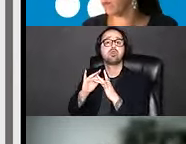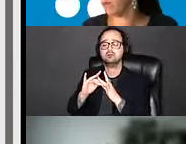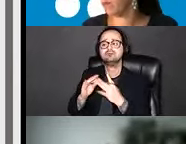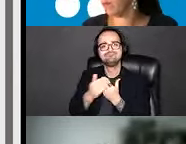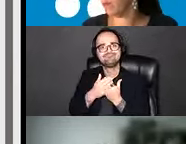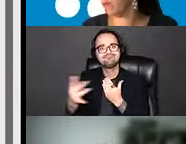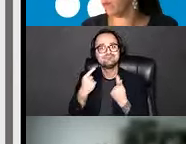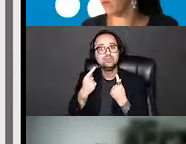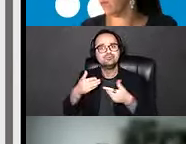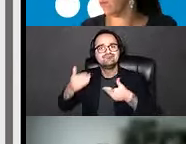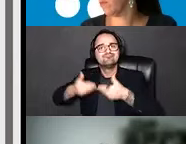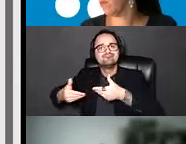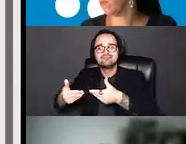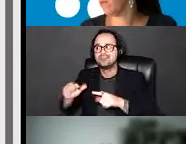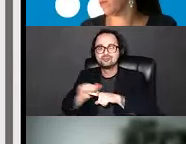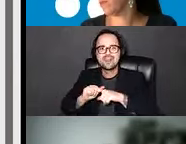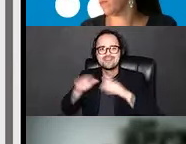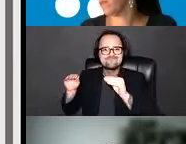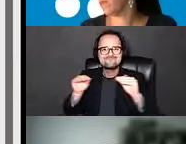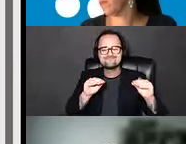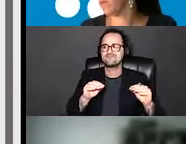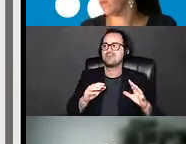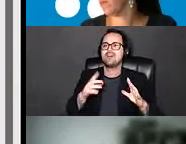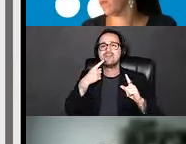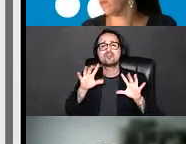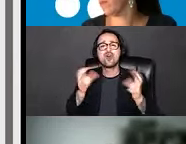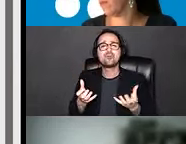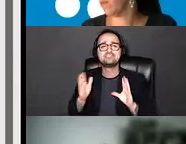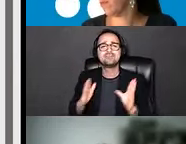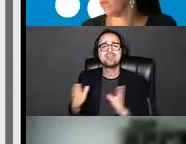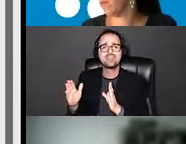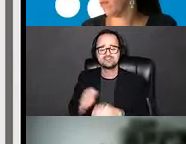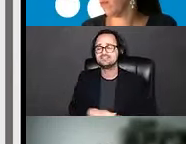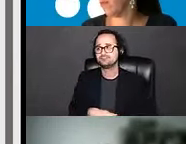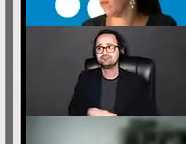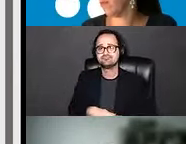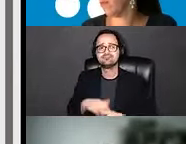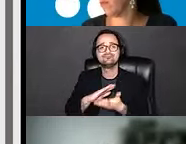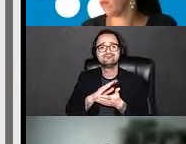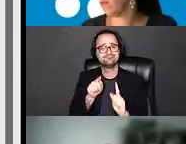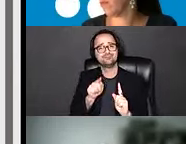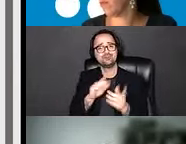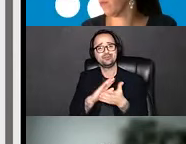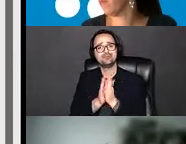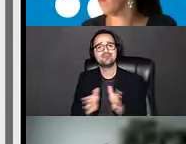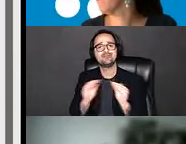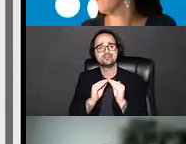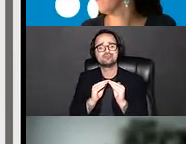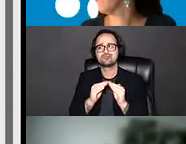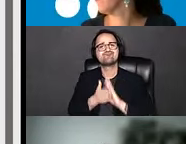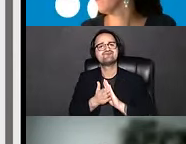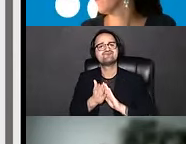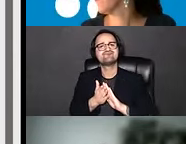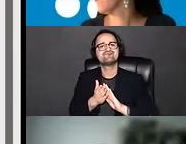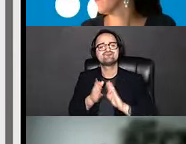everybody trained in that and everybody aligned to a comprehensive plan. And you just become a much more efficient and